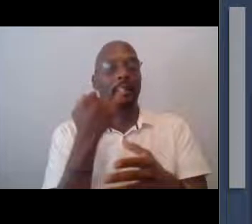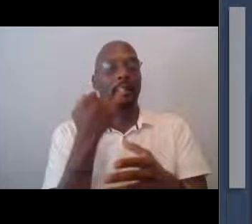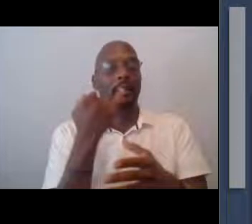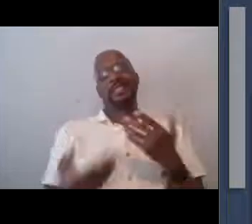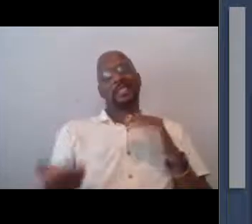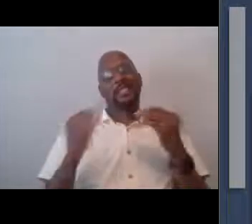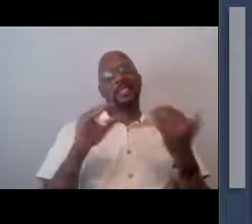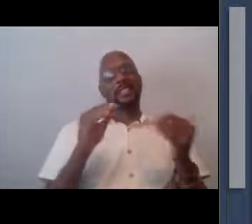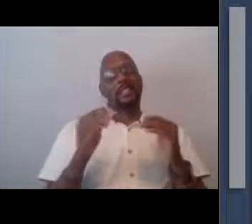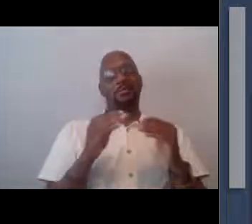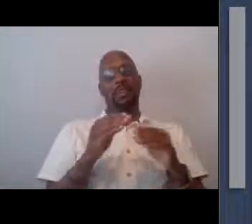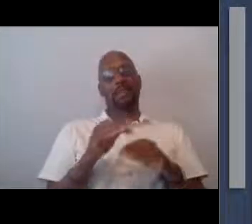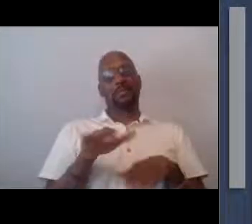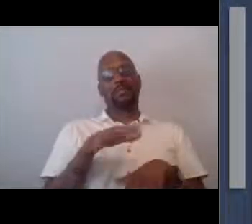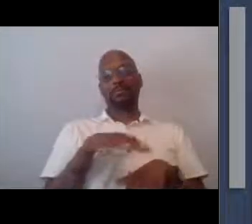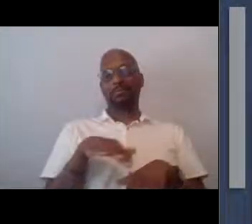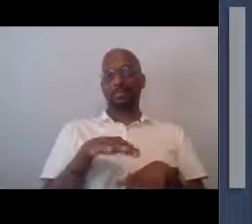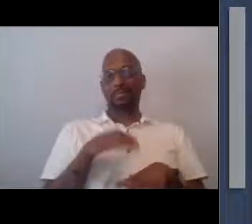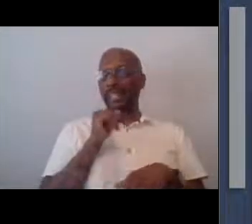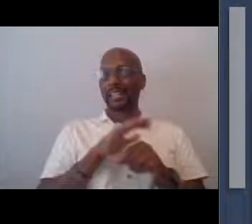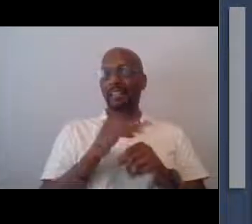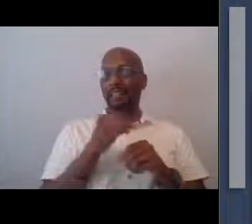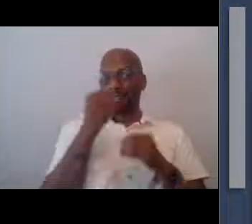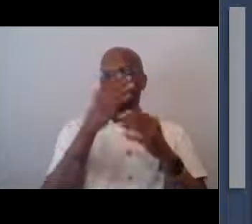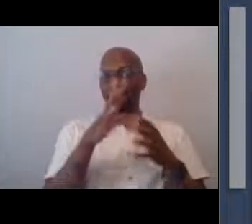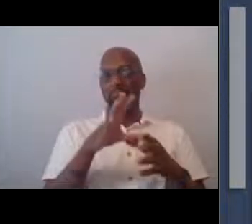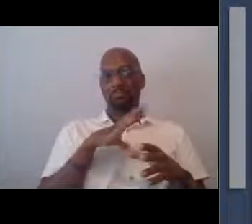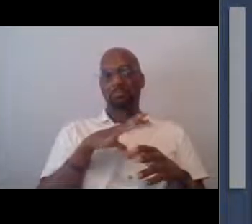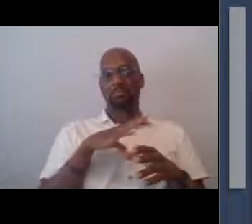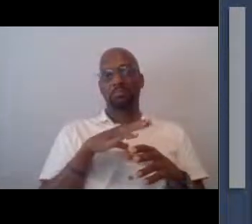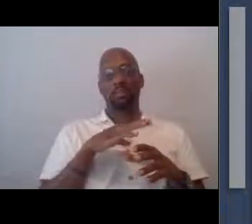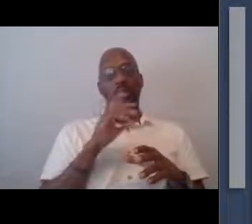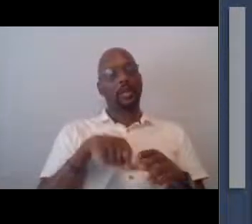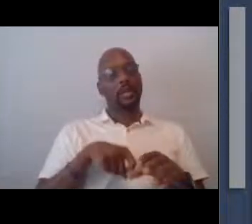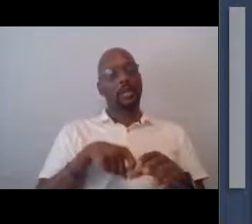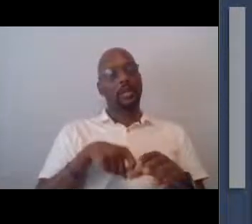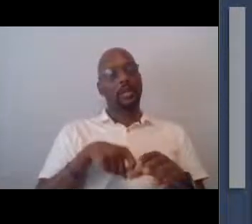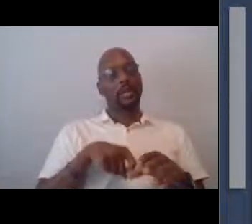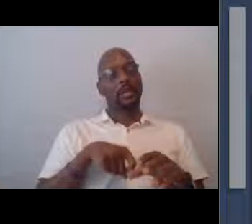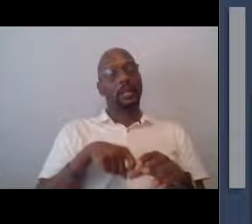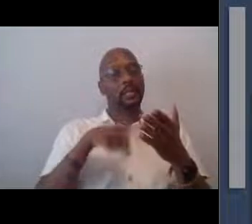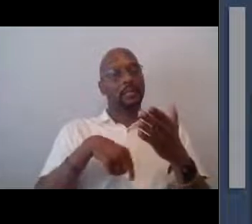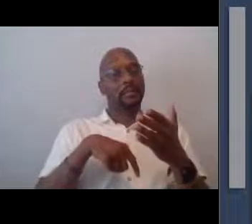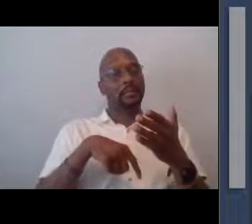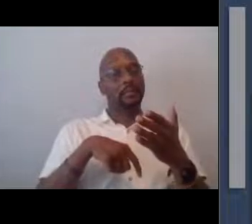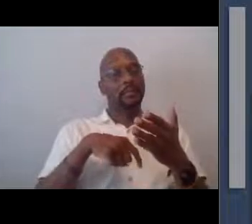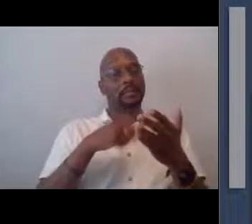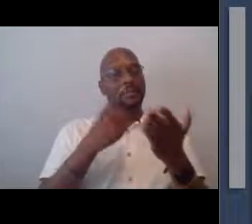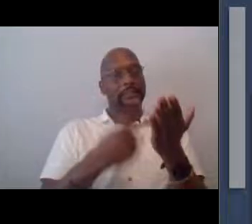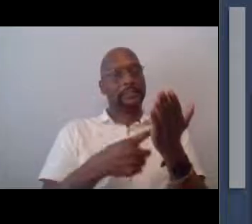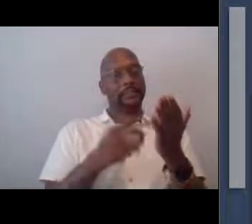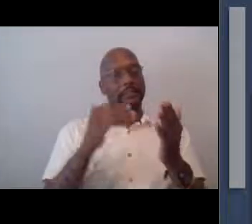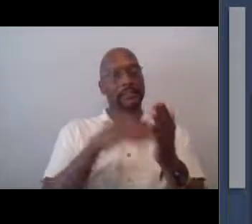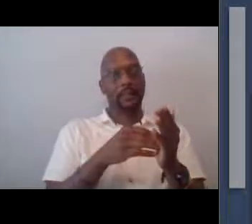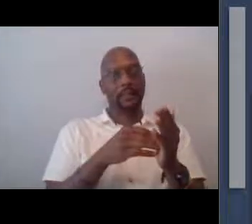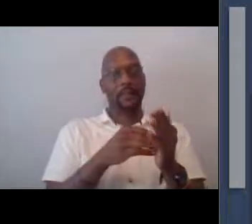pretty big that was caught or maybe missed, then we can take a look at that and see if there's anything. Thank you. I know some people,